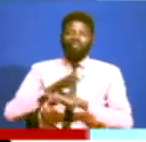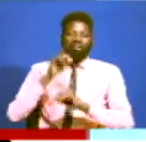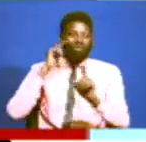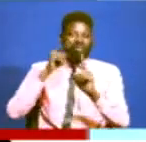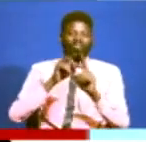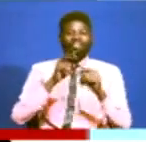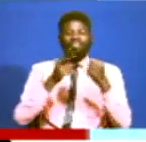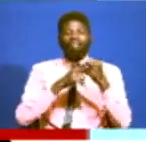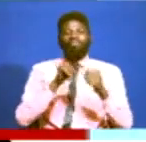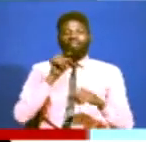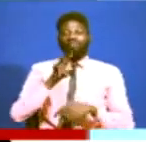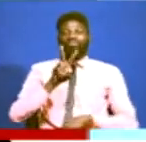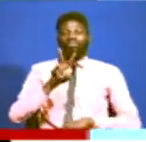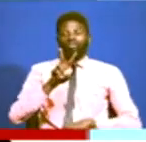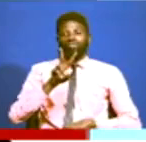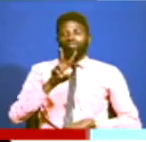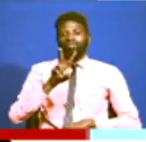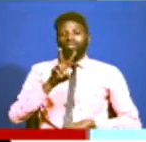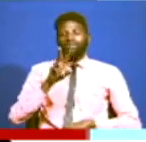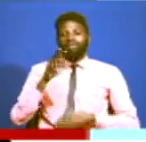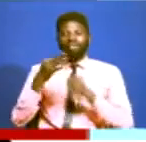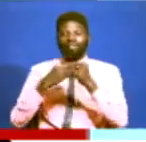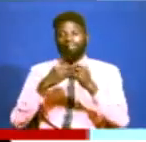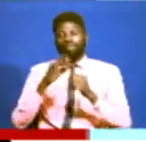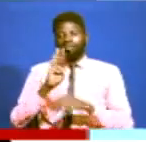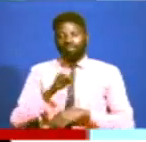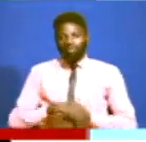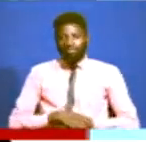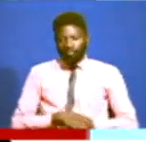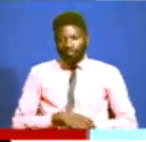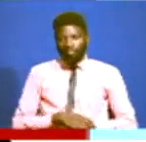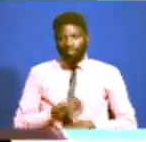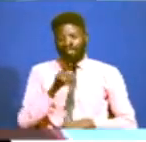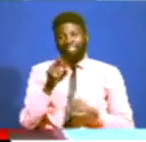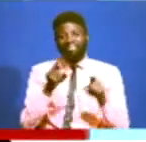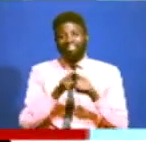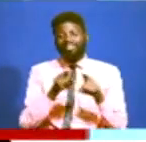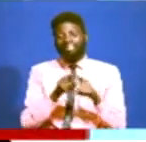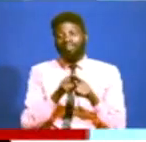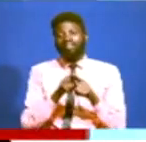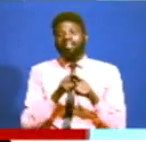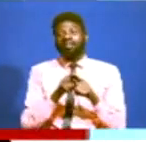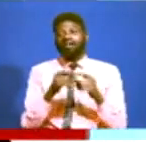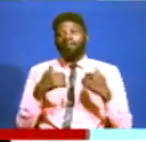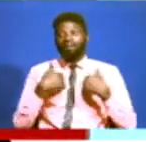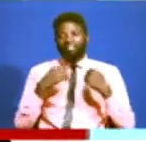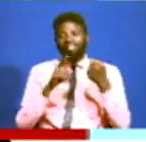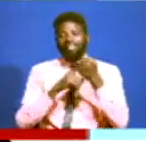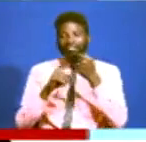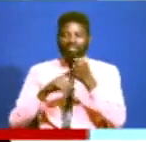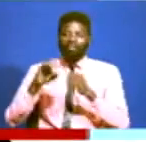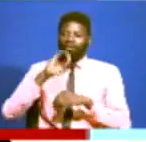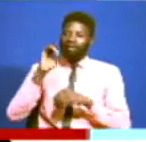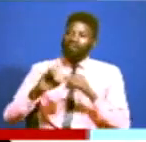billion. This represented a growth of 16.6% and an absolute figure